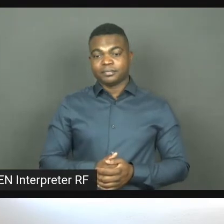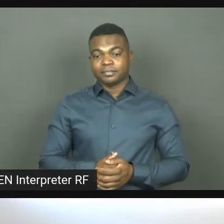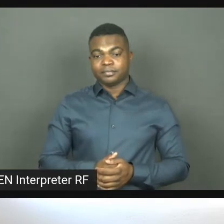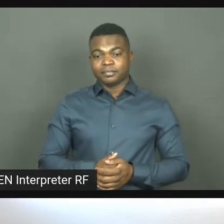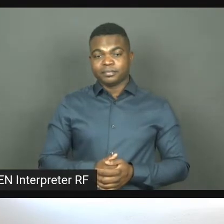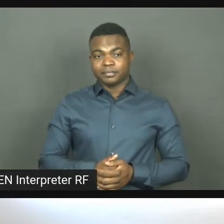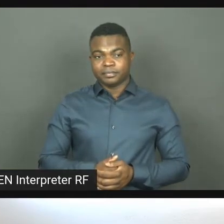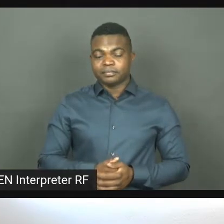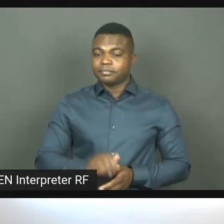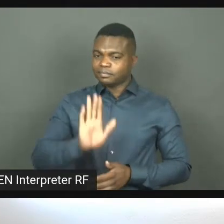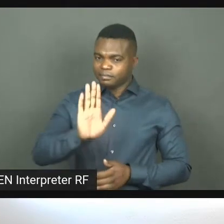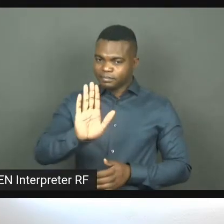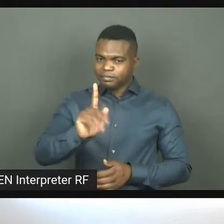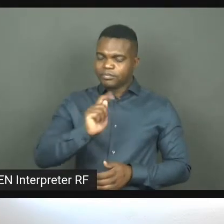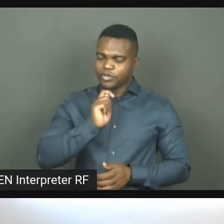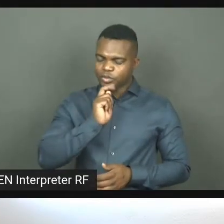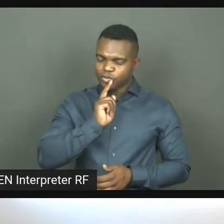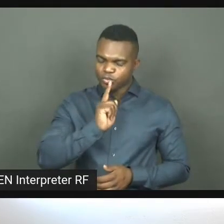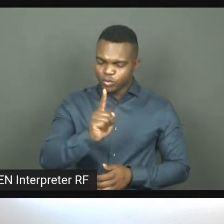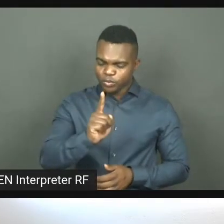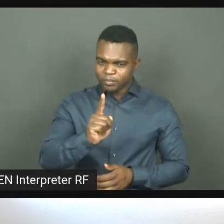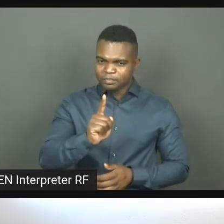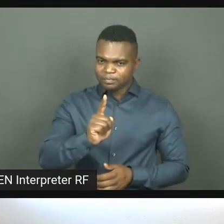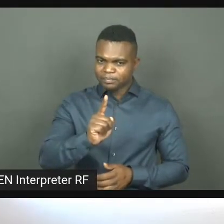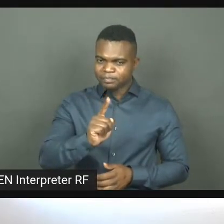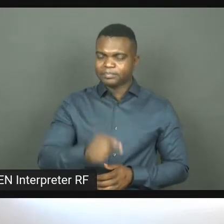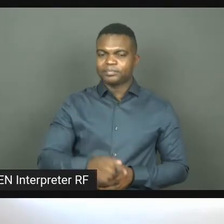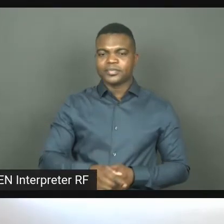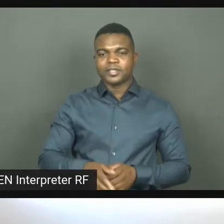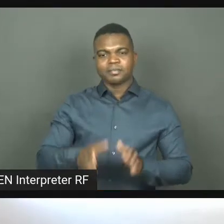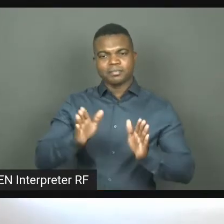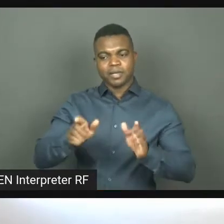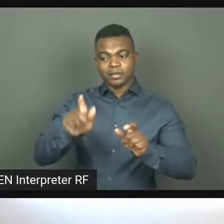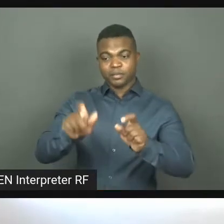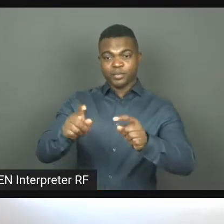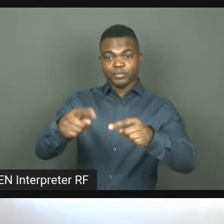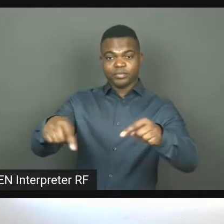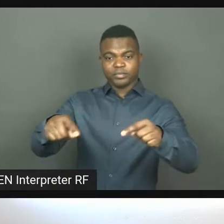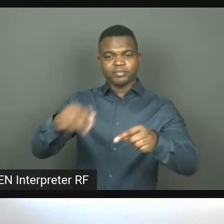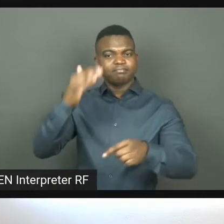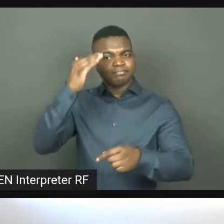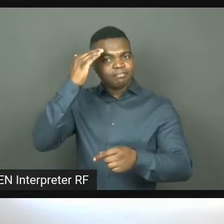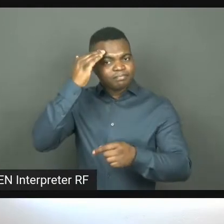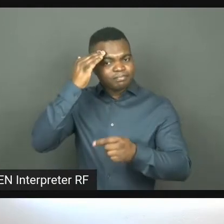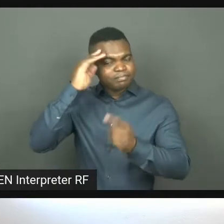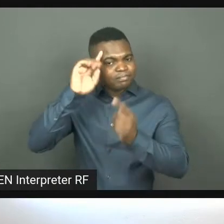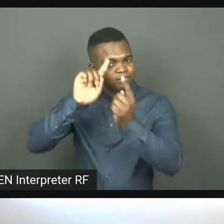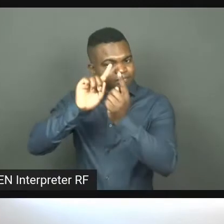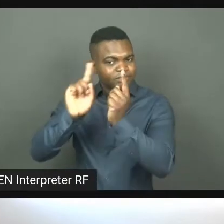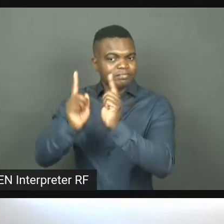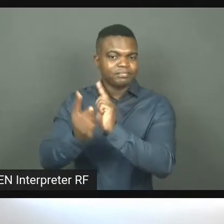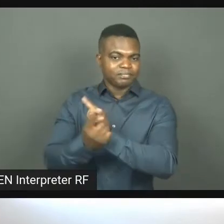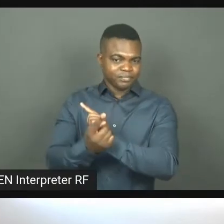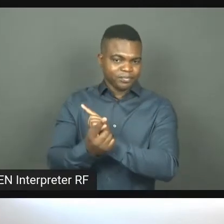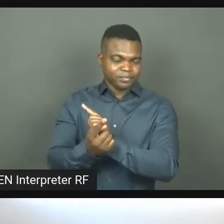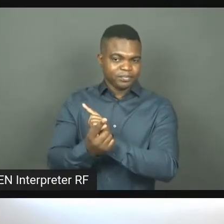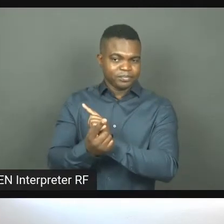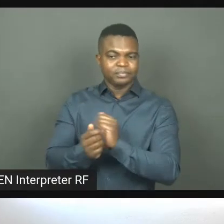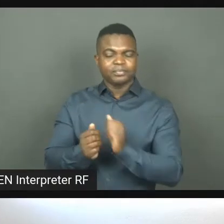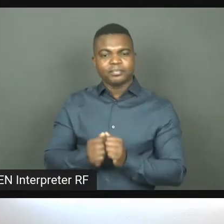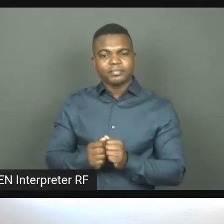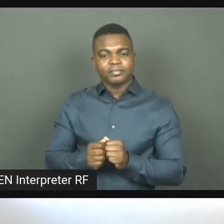agencies. There could be a few edges to trim here and there, but I think we have the capacity, we